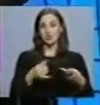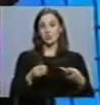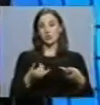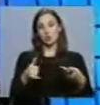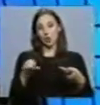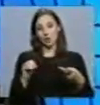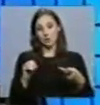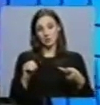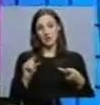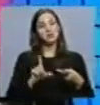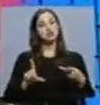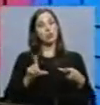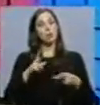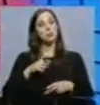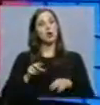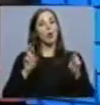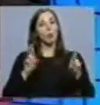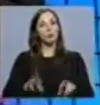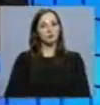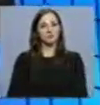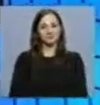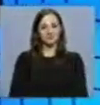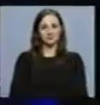2019-2020, is Lisbon, Portugal.